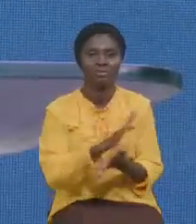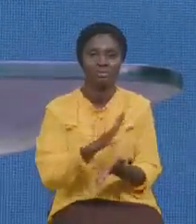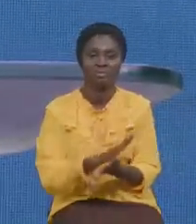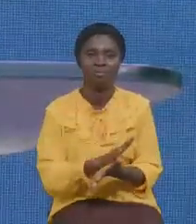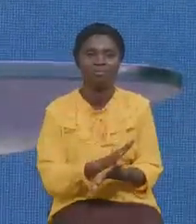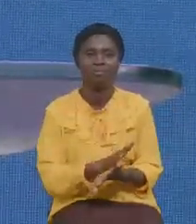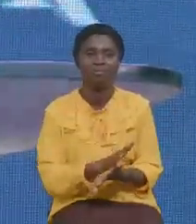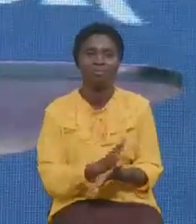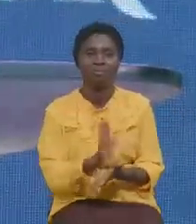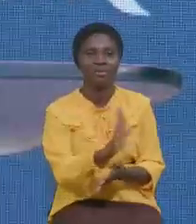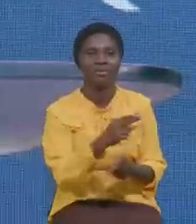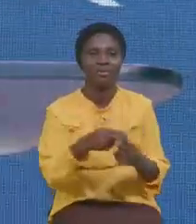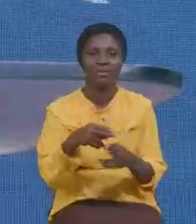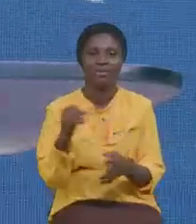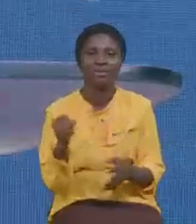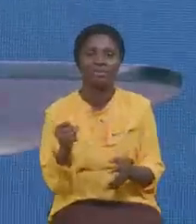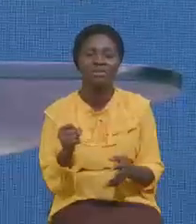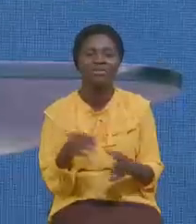The names are properly filled.